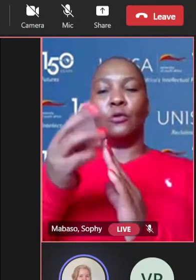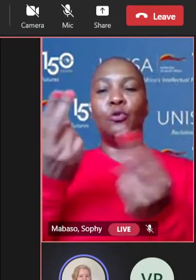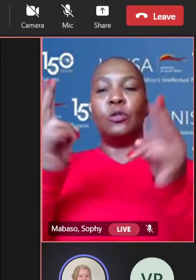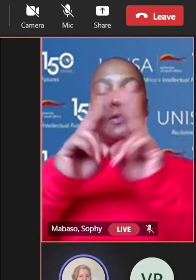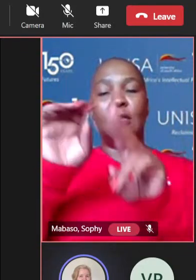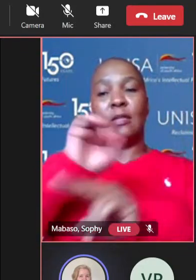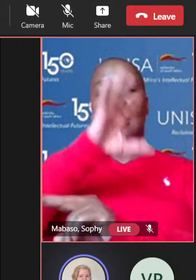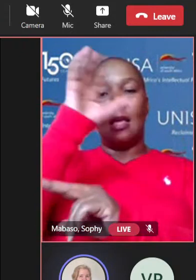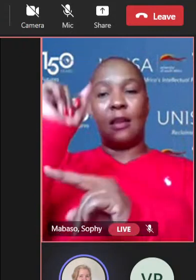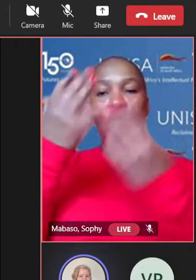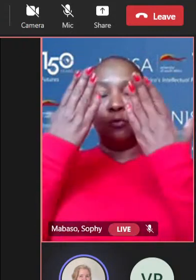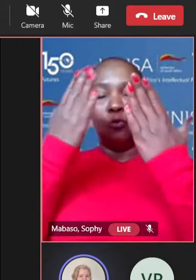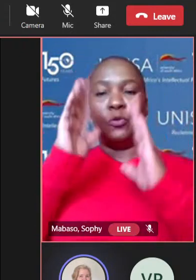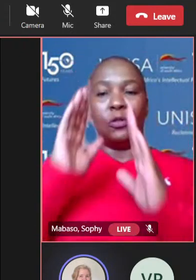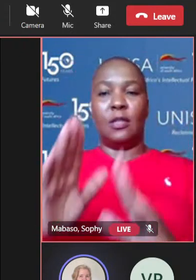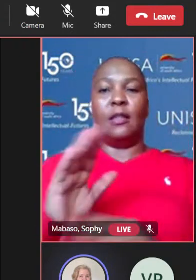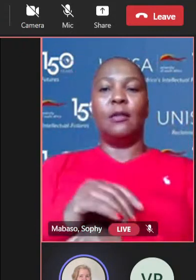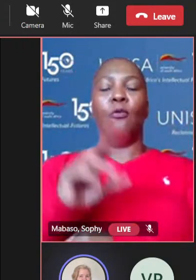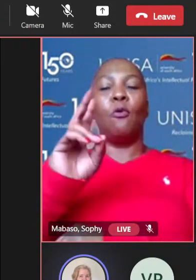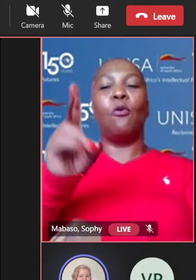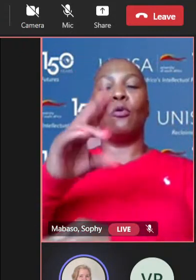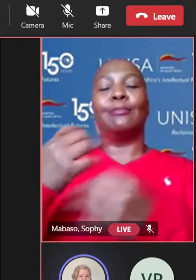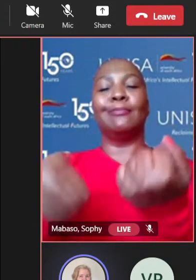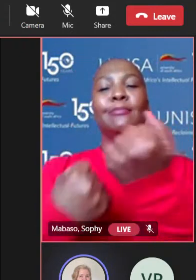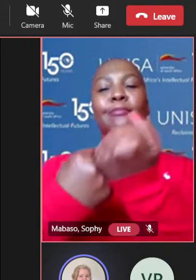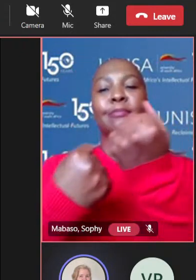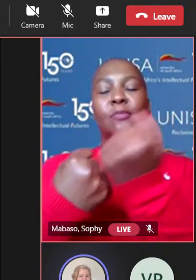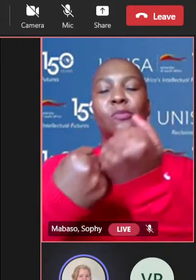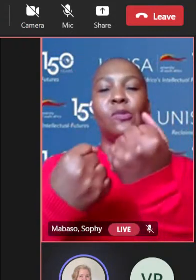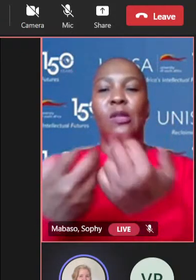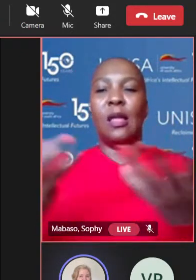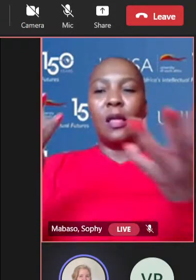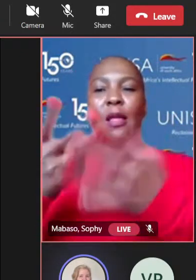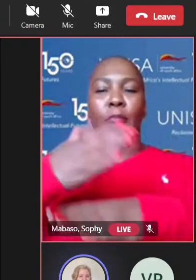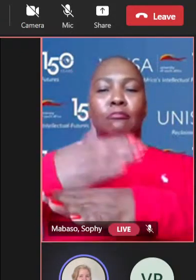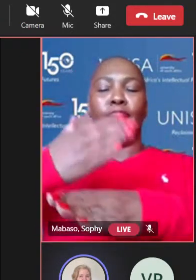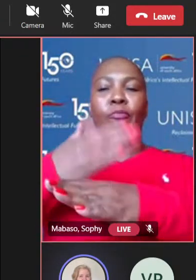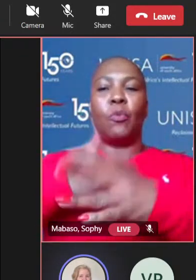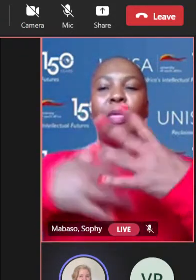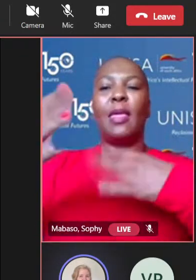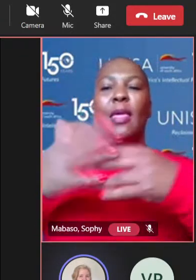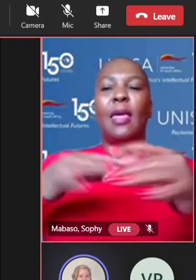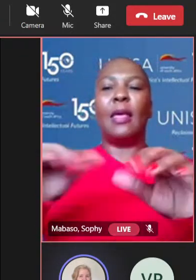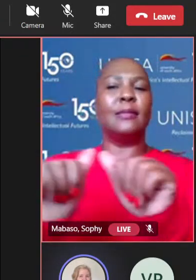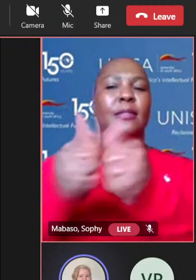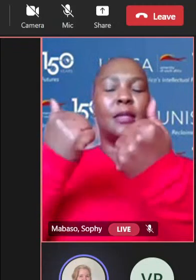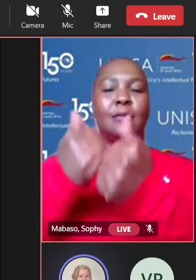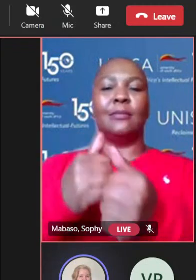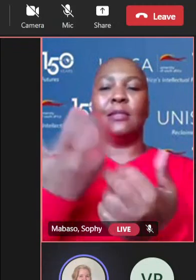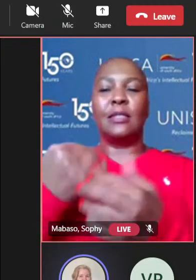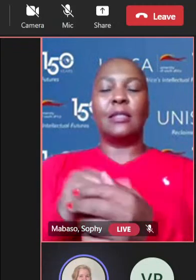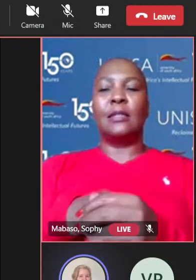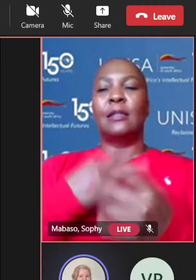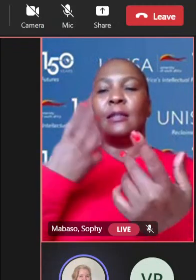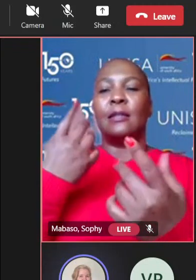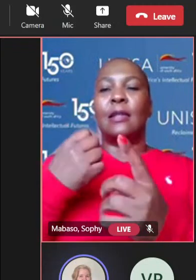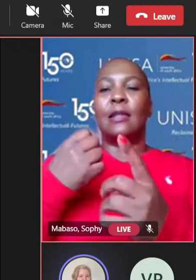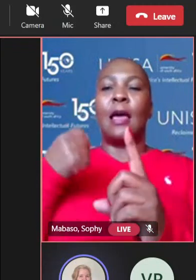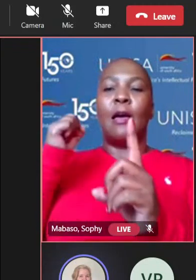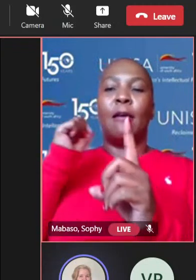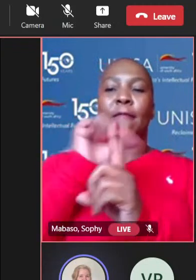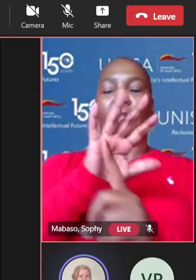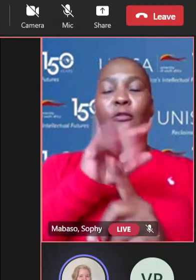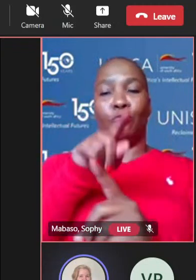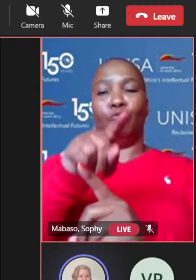student. We can also support you in terms of dealing with any challenges that may affect your study progress,